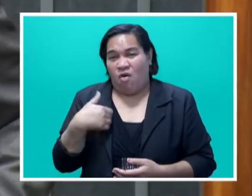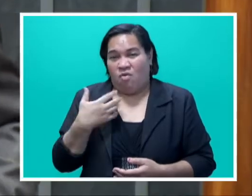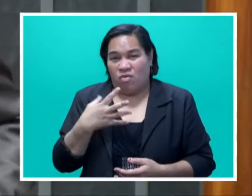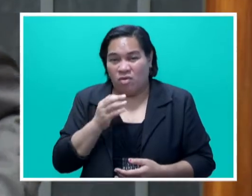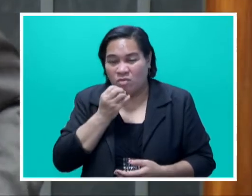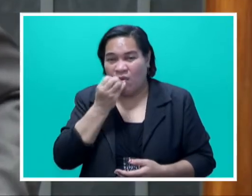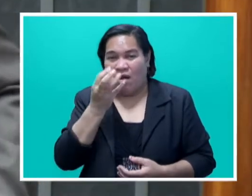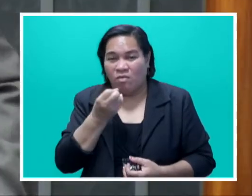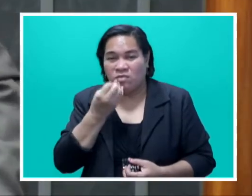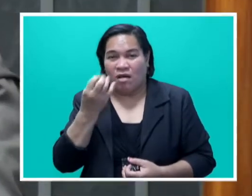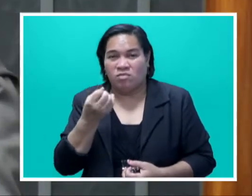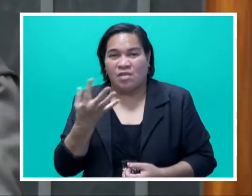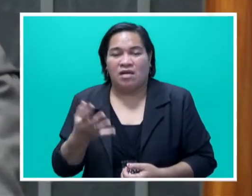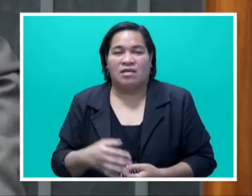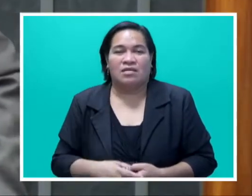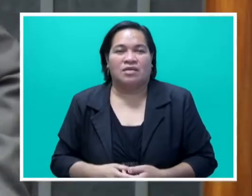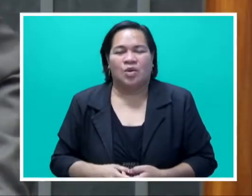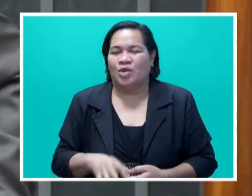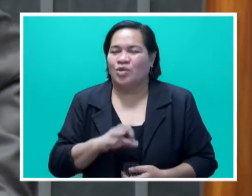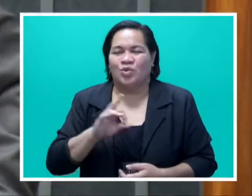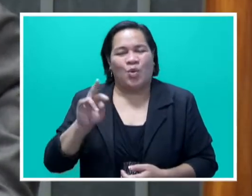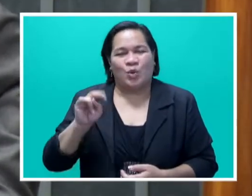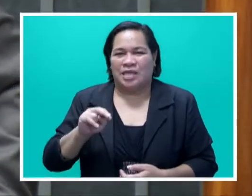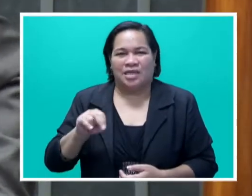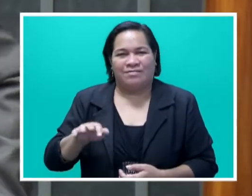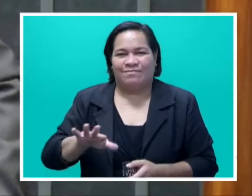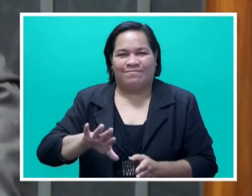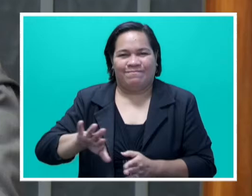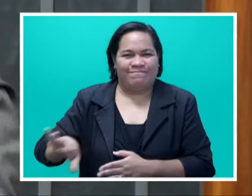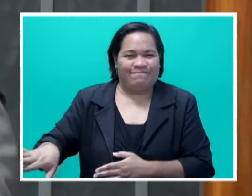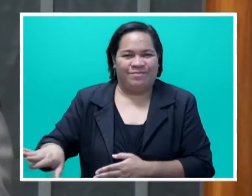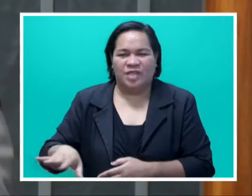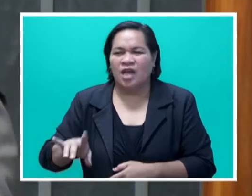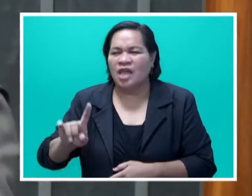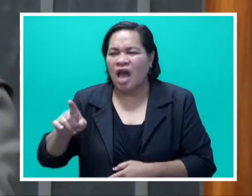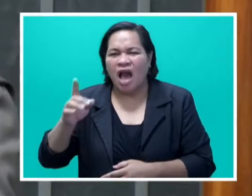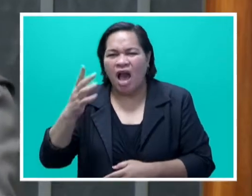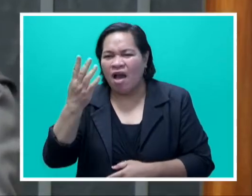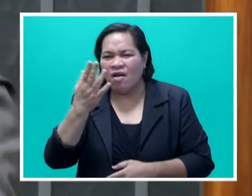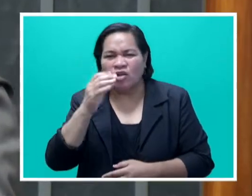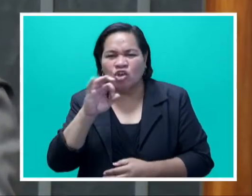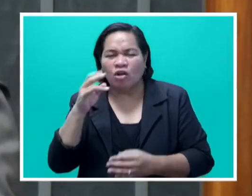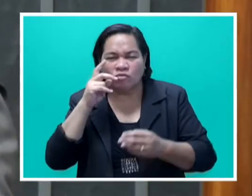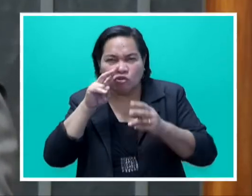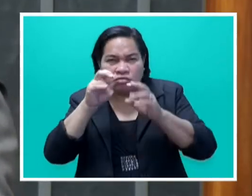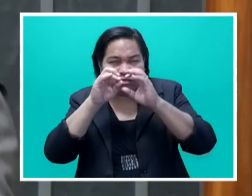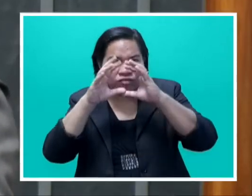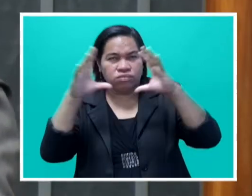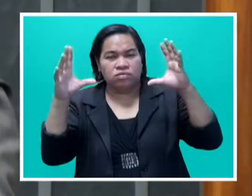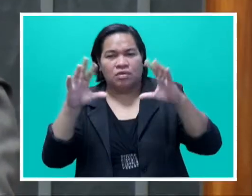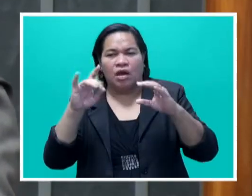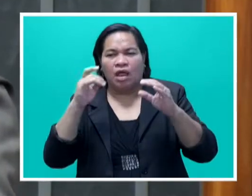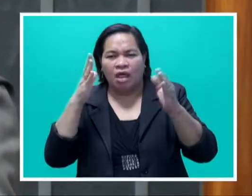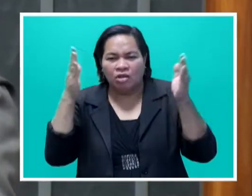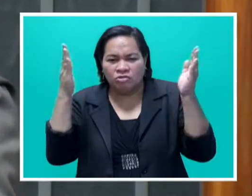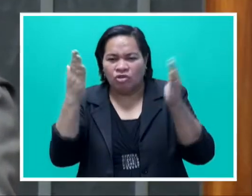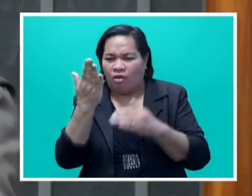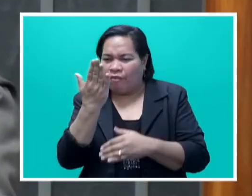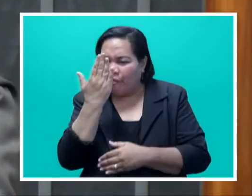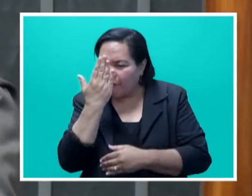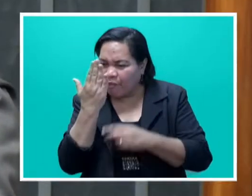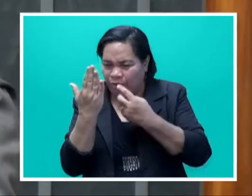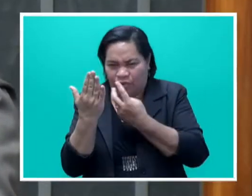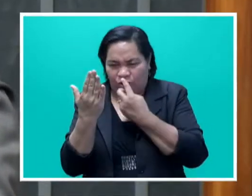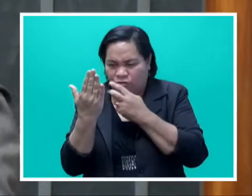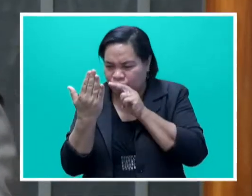need. And they will remain side shows, Mr. Speaker, as we move forward towards a strong nation that is built